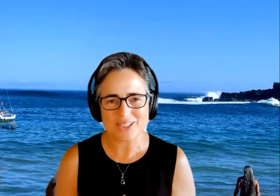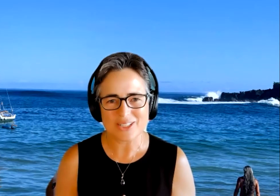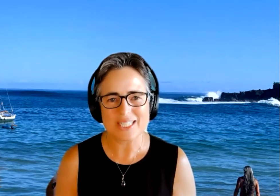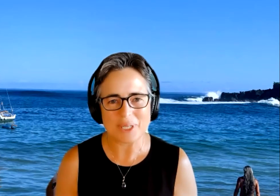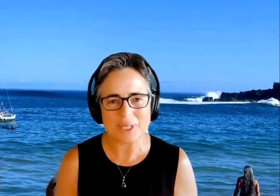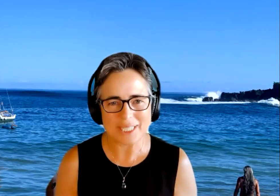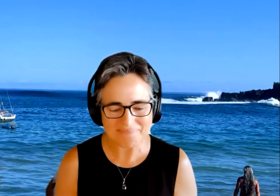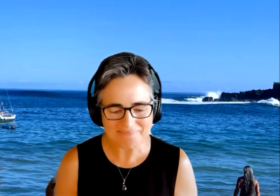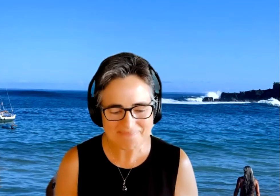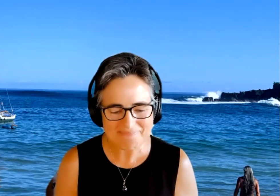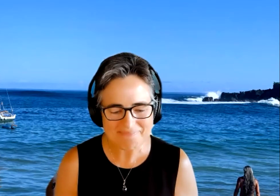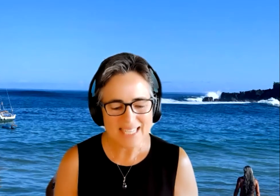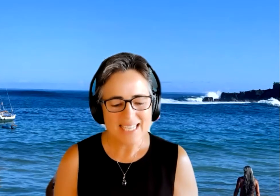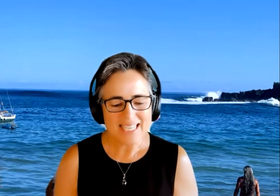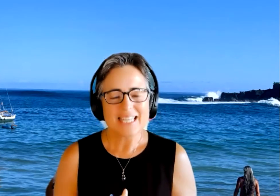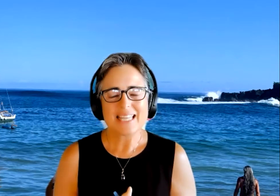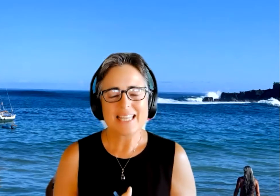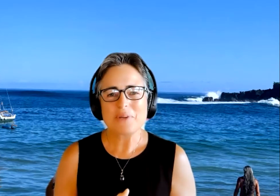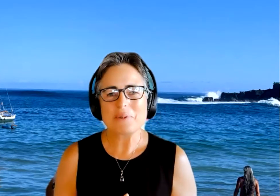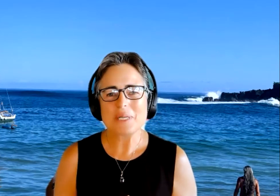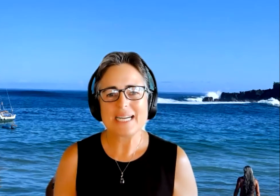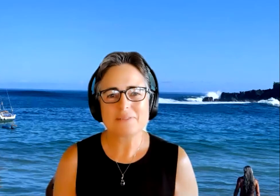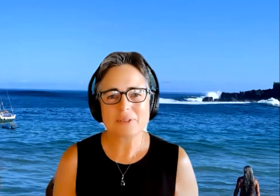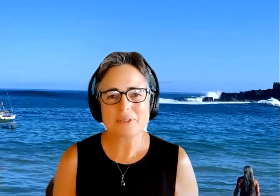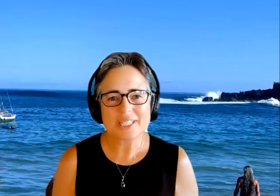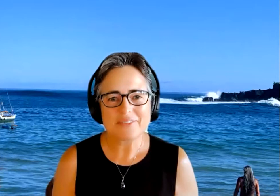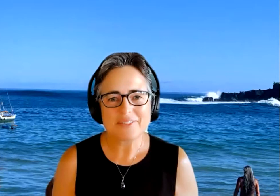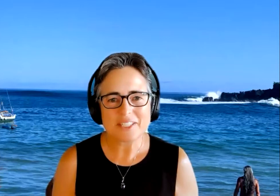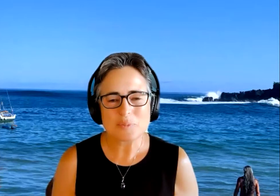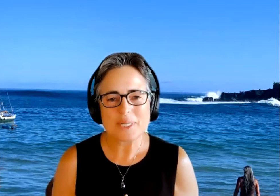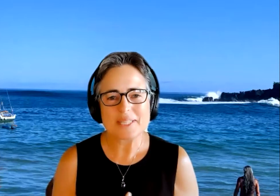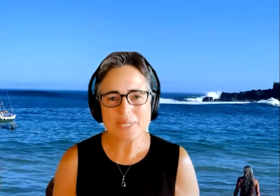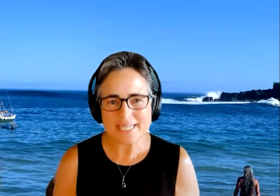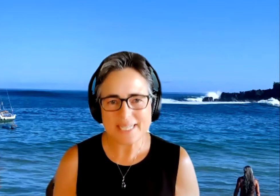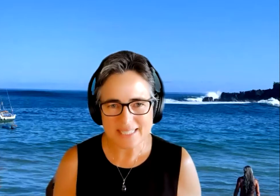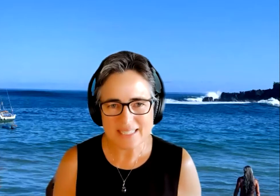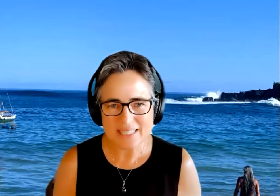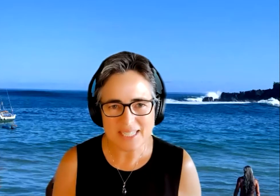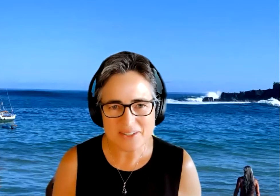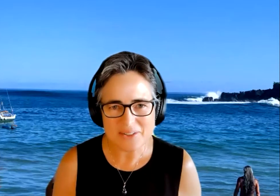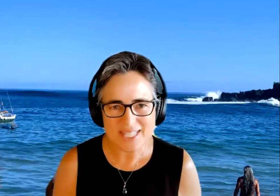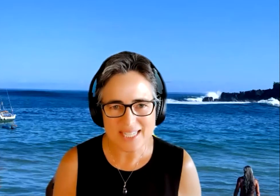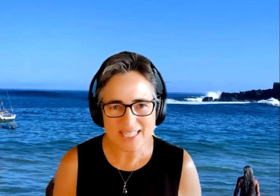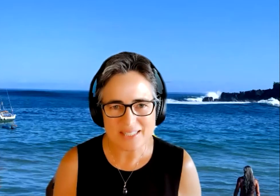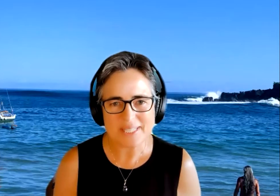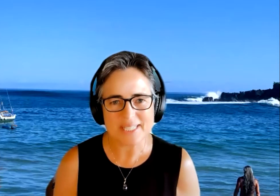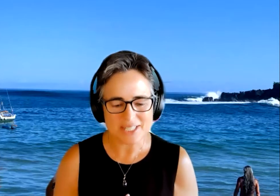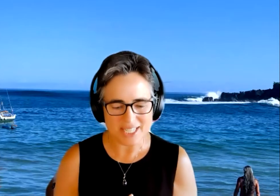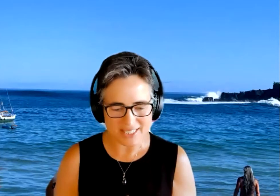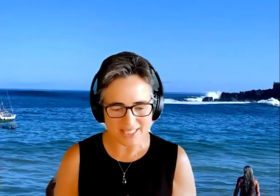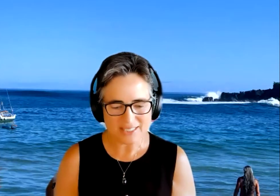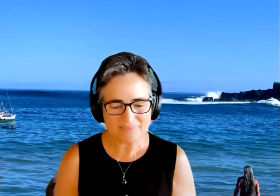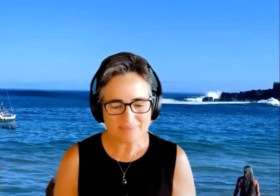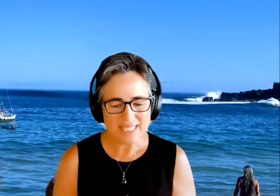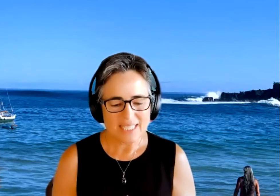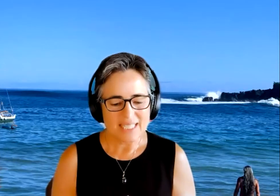Law Center in Bonn. Then we will have a recorded video by the president of the IUCN,